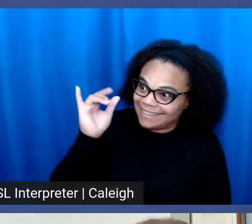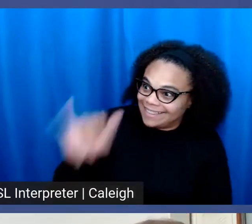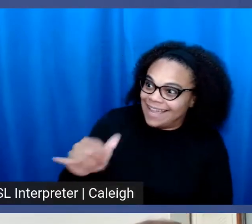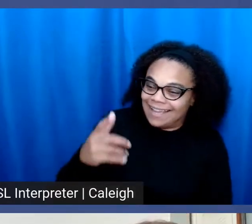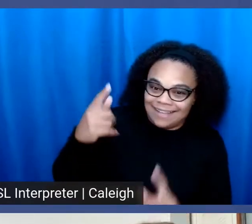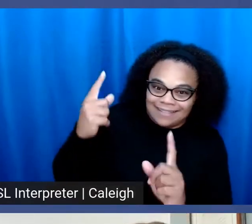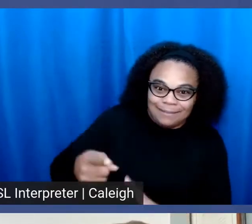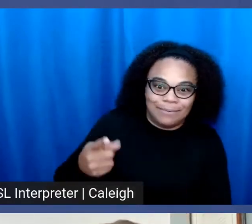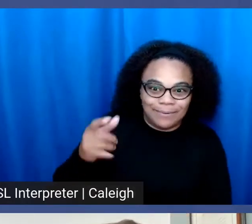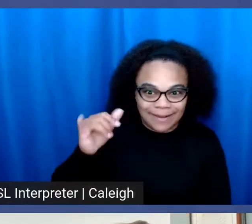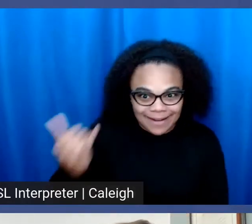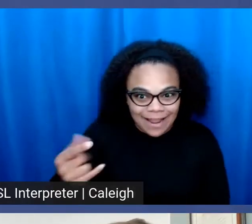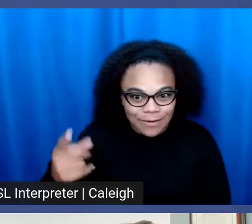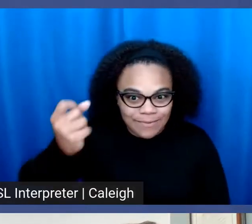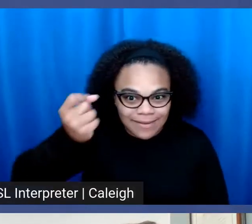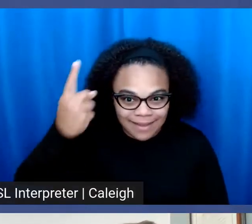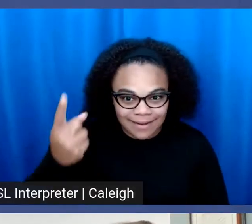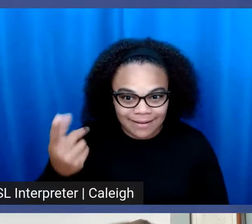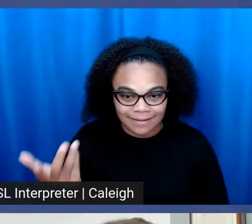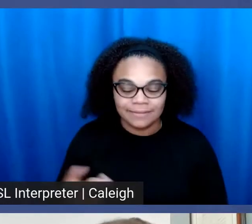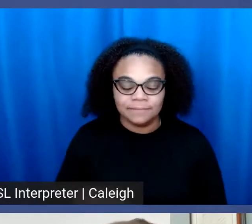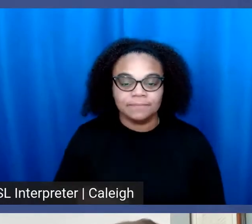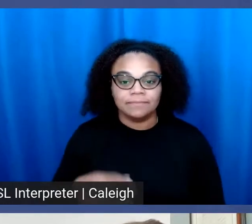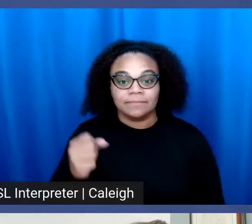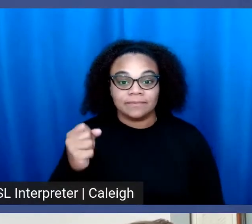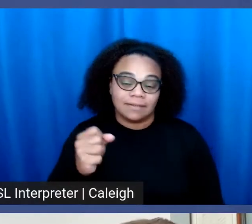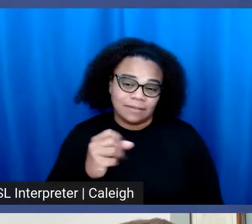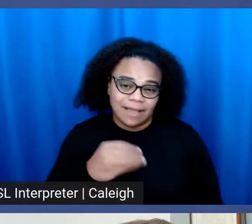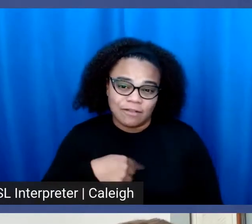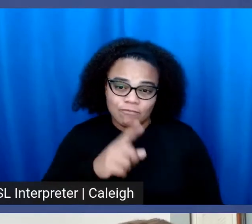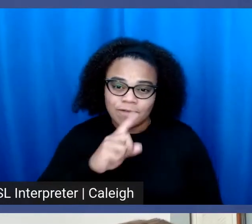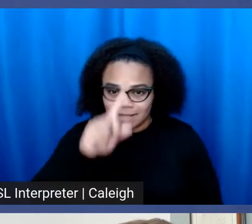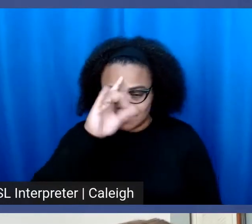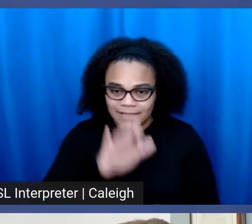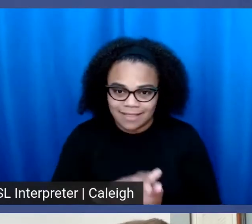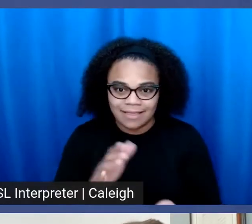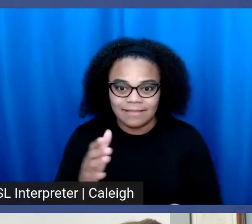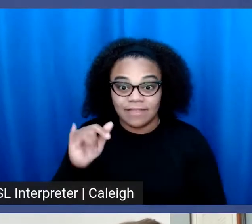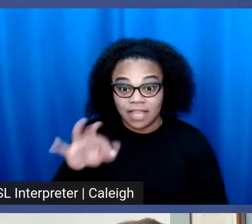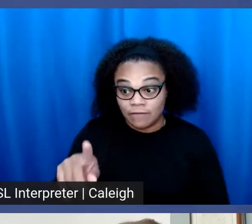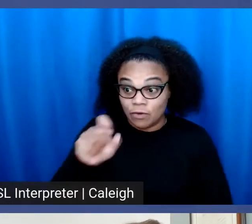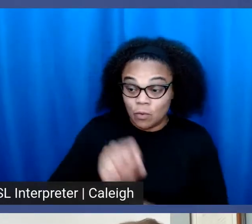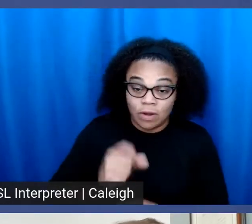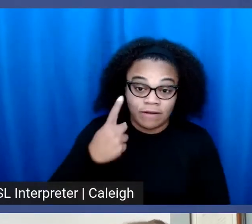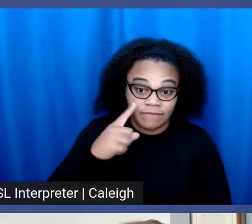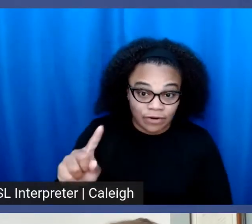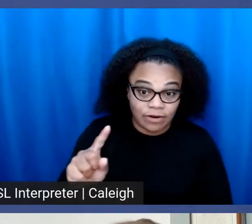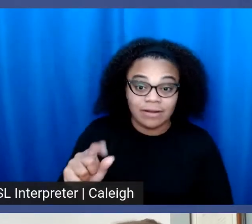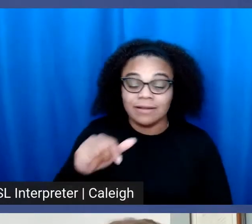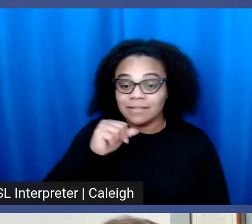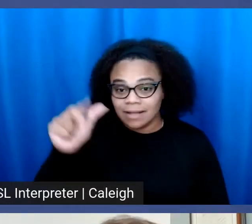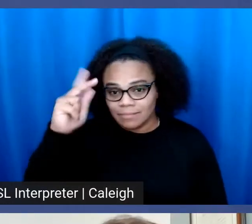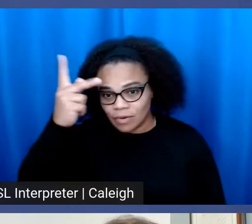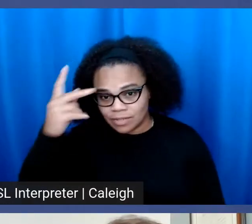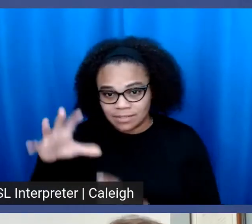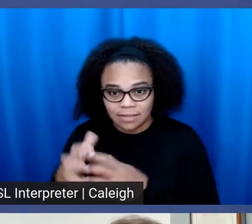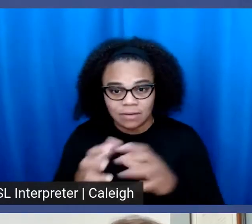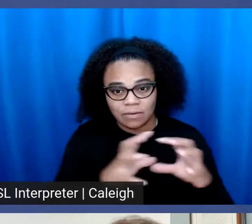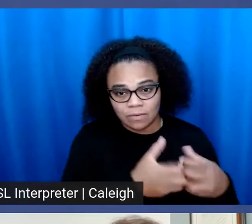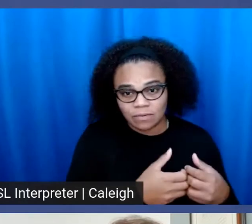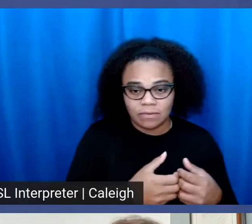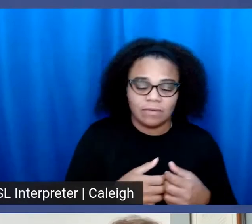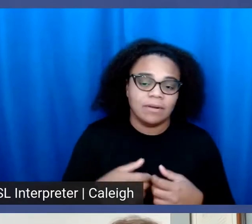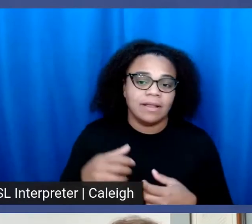that's the whole point. So I truly believe, as somebody who works for a proudly nonpartisan organization, works with folks from across the